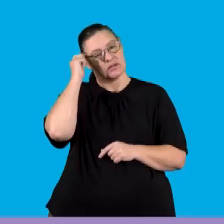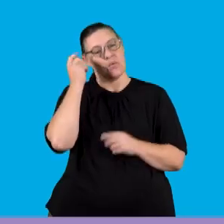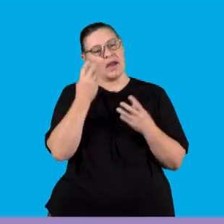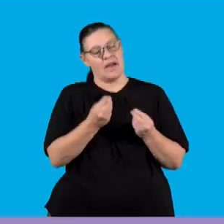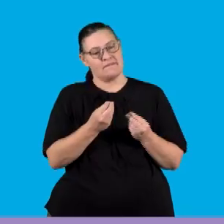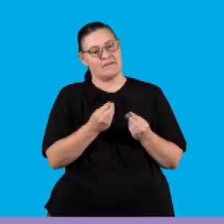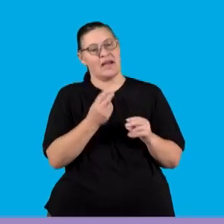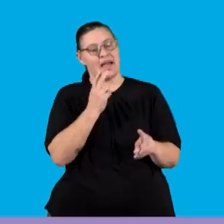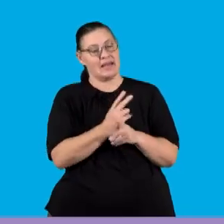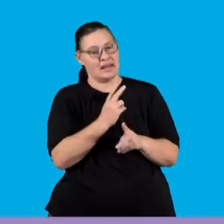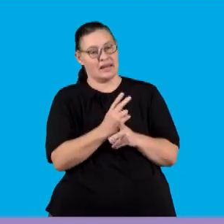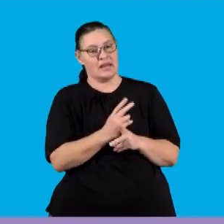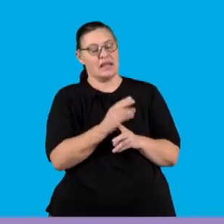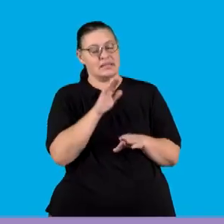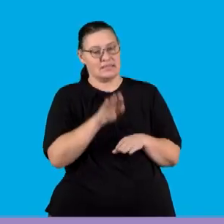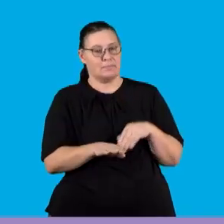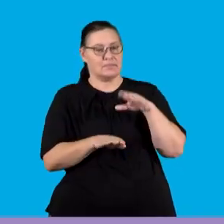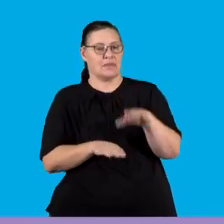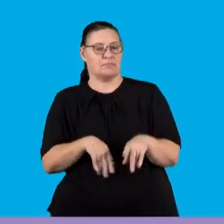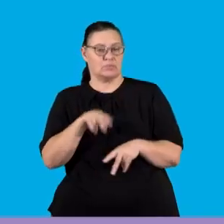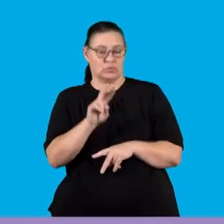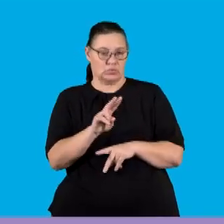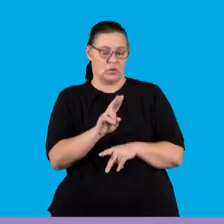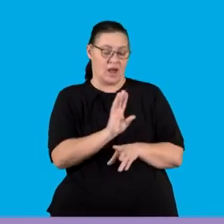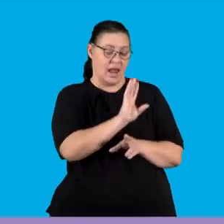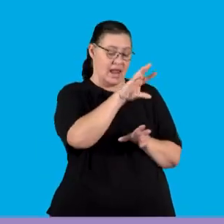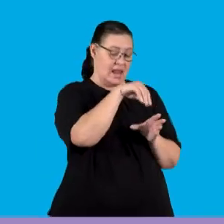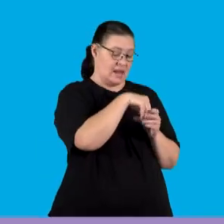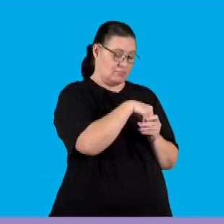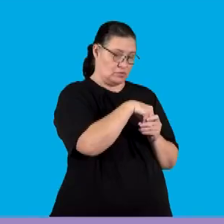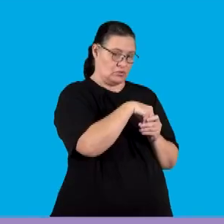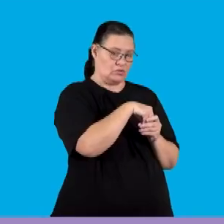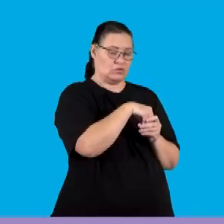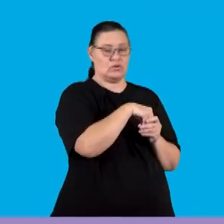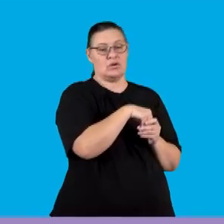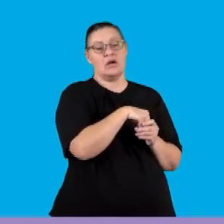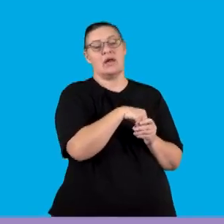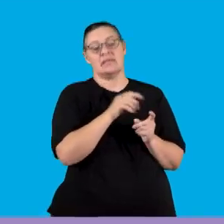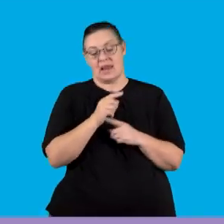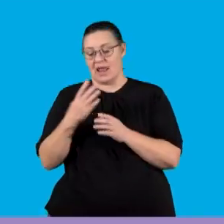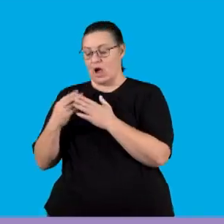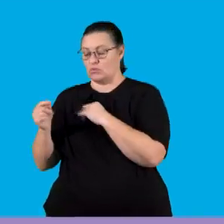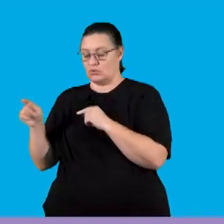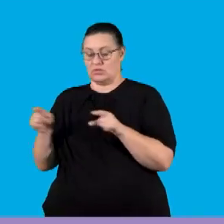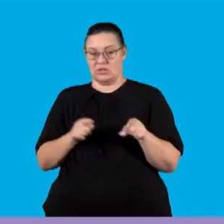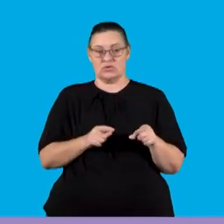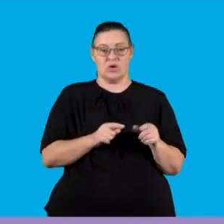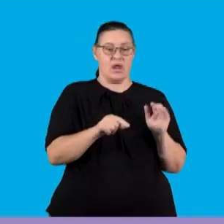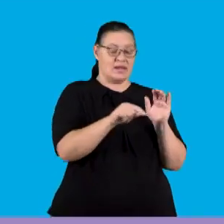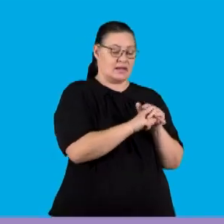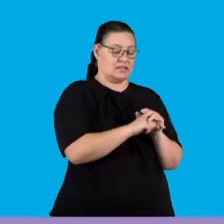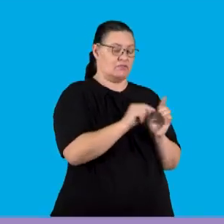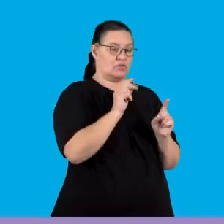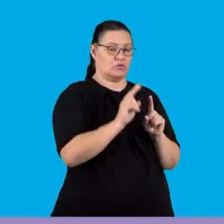have, again, 2 steps that our input values are going to go through. Let's write our output values. So